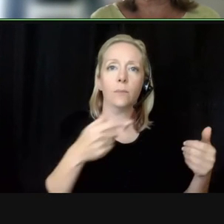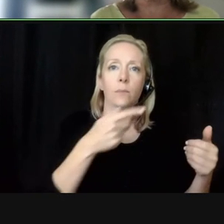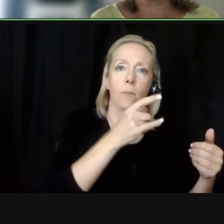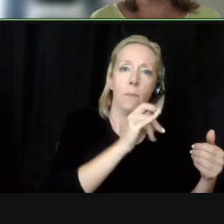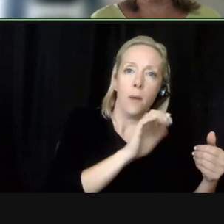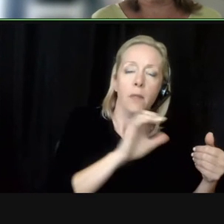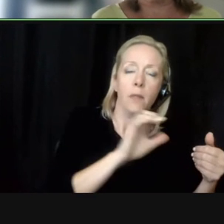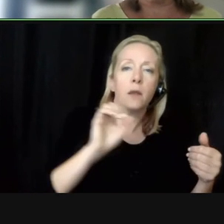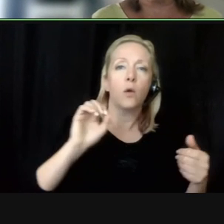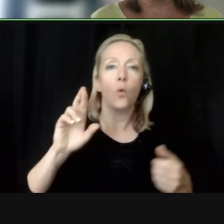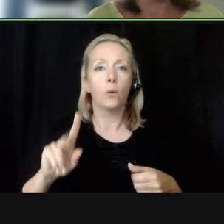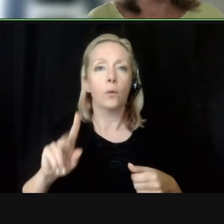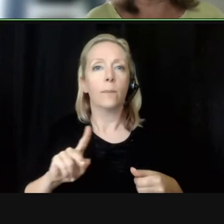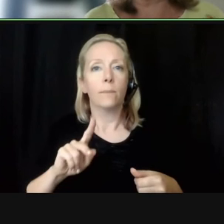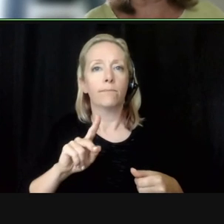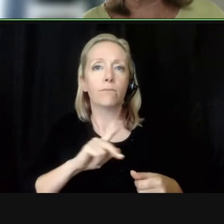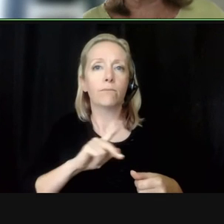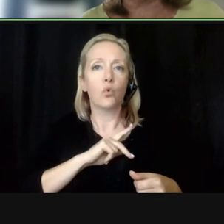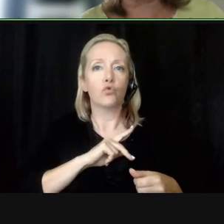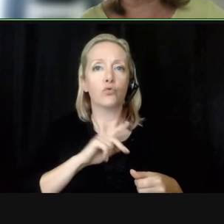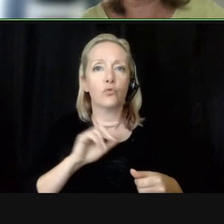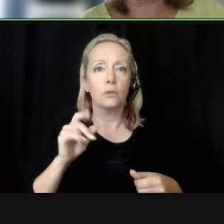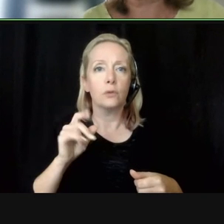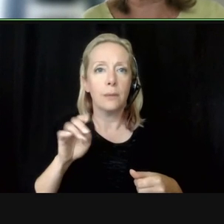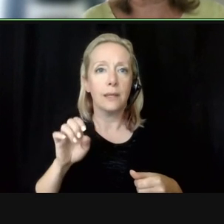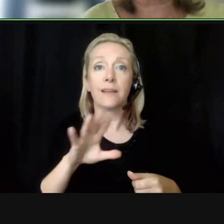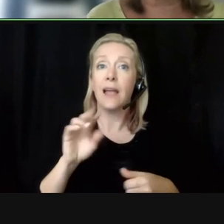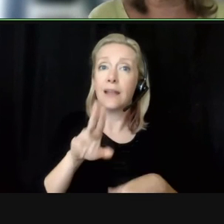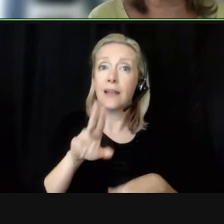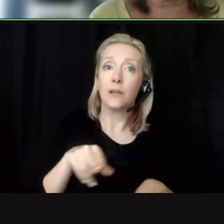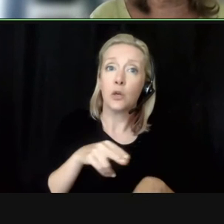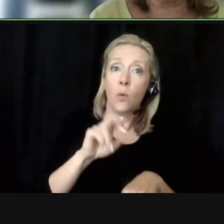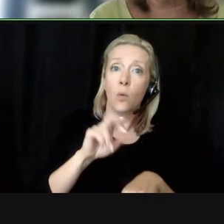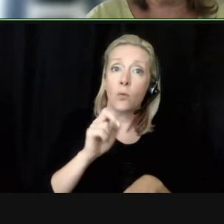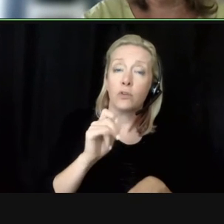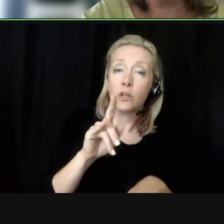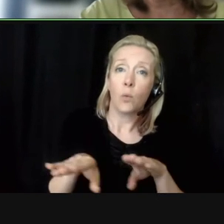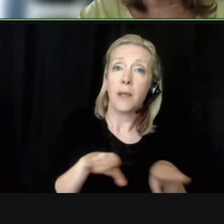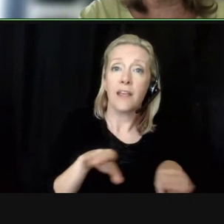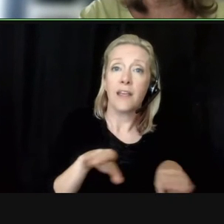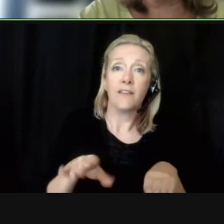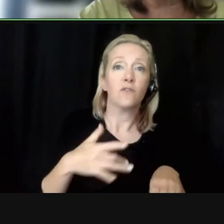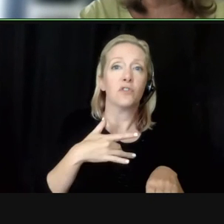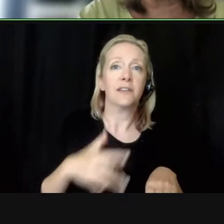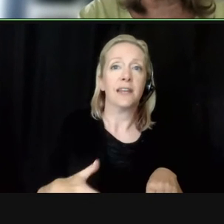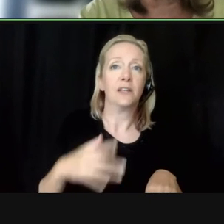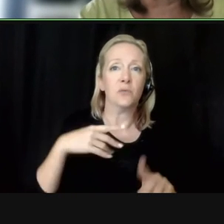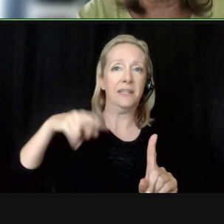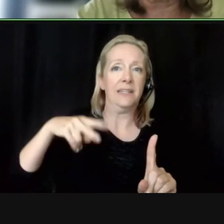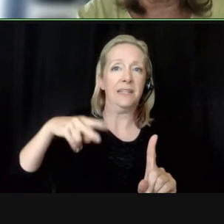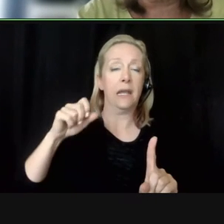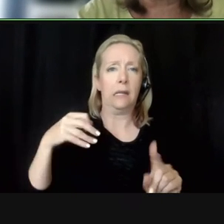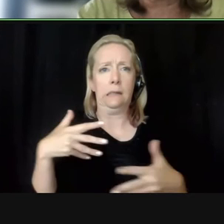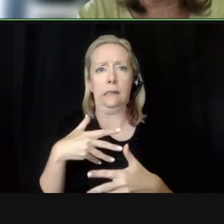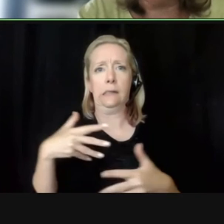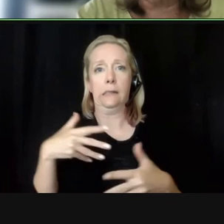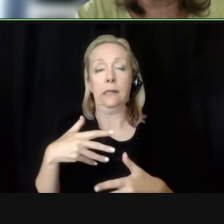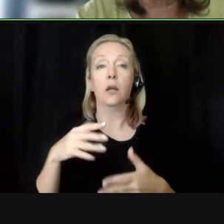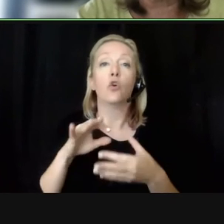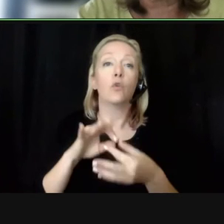are stigmatized and feared. And this has a lot to do with masturbation and puberty. So again, this is all